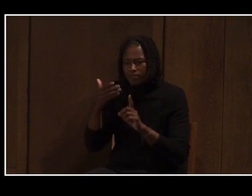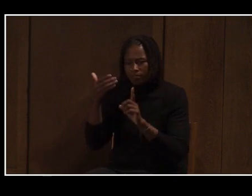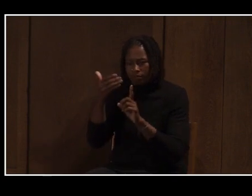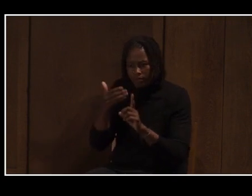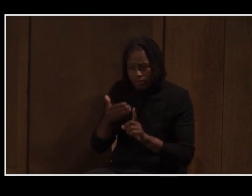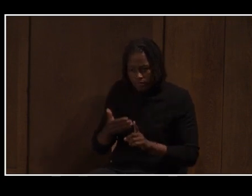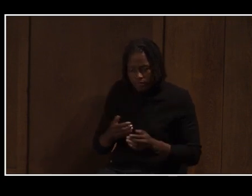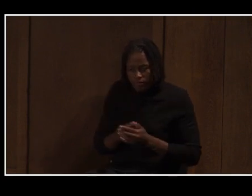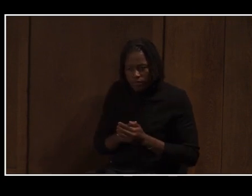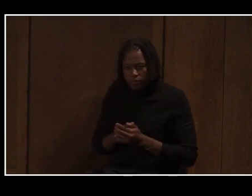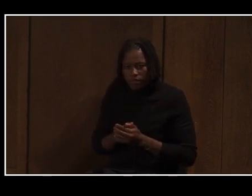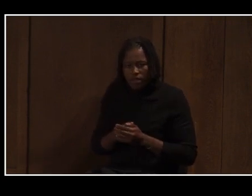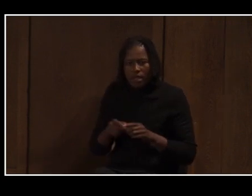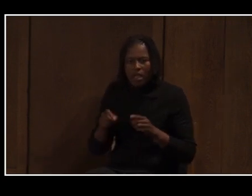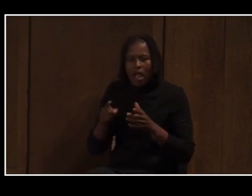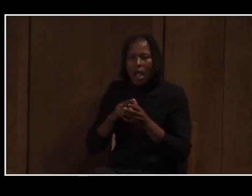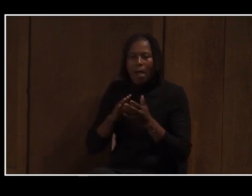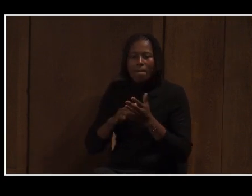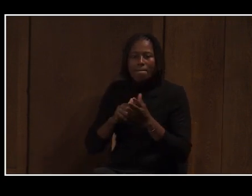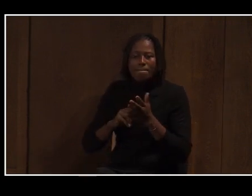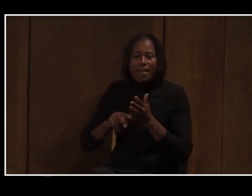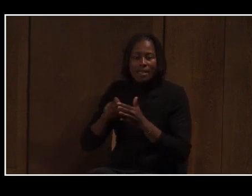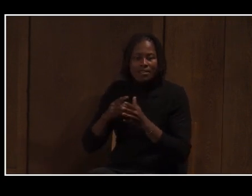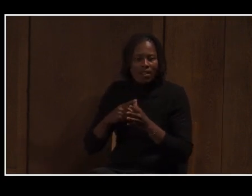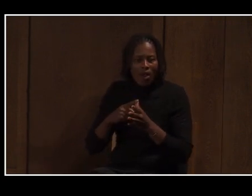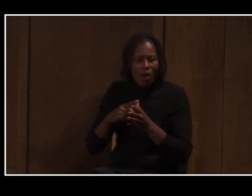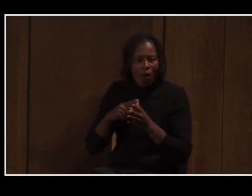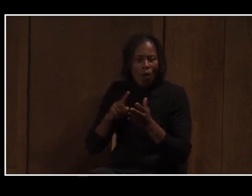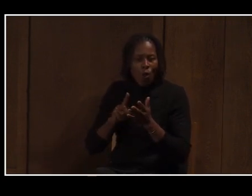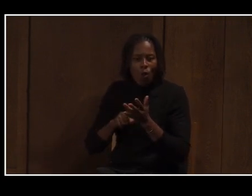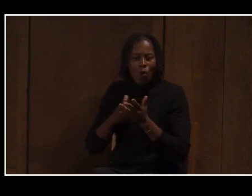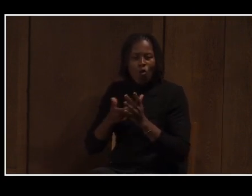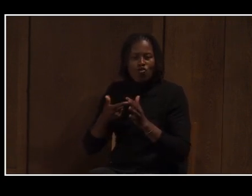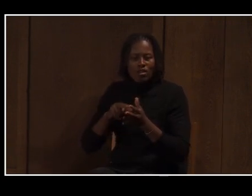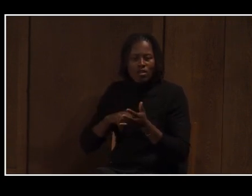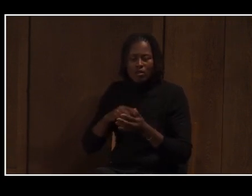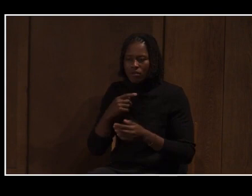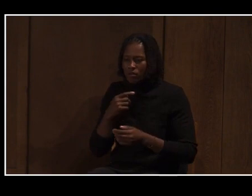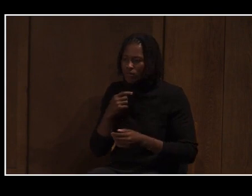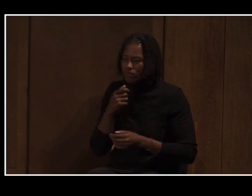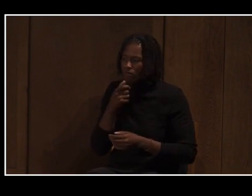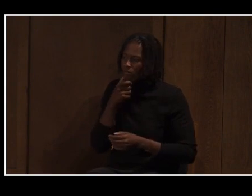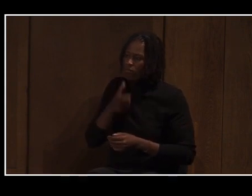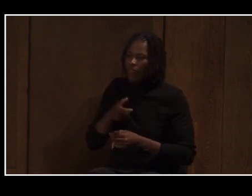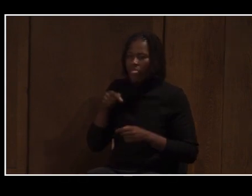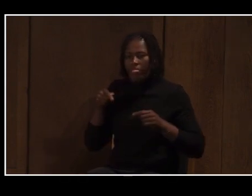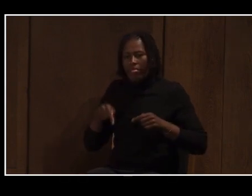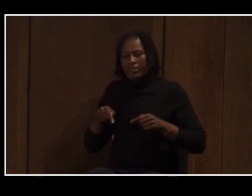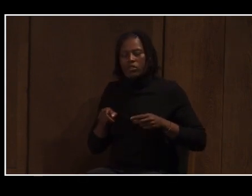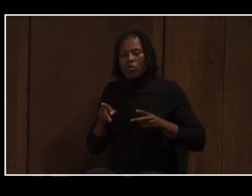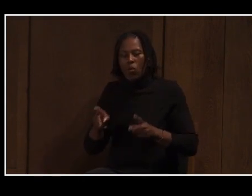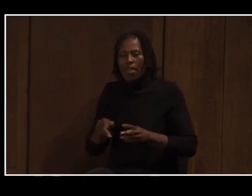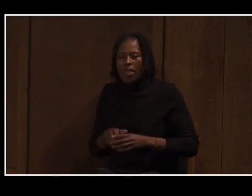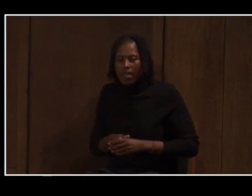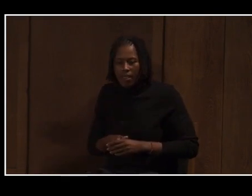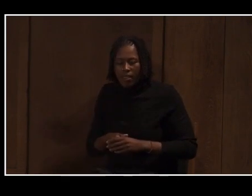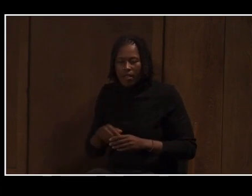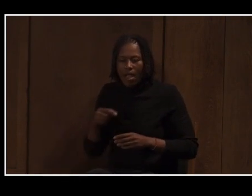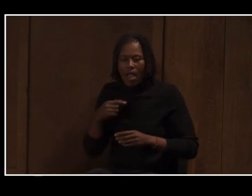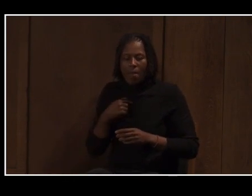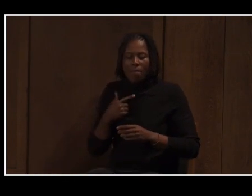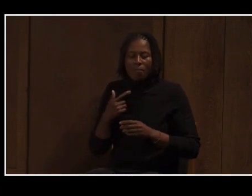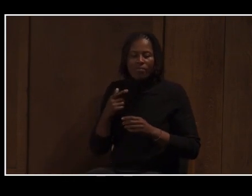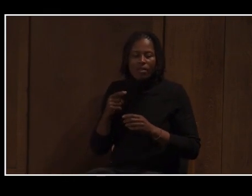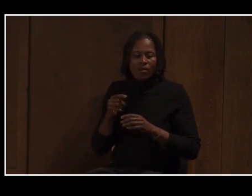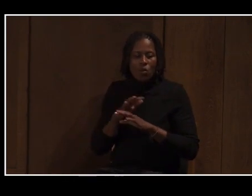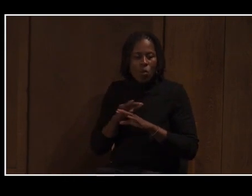as the Mandalorian would say, this is the way. So forgive the Star Wars reference. I'm actually more of a Star Trek fan.